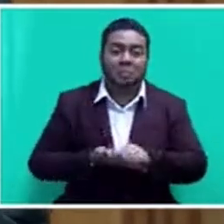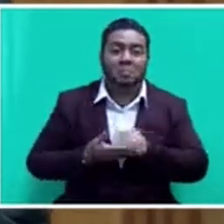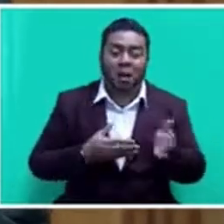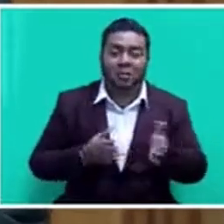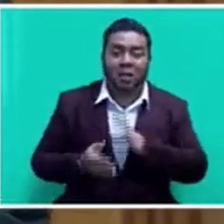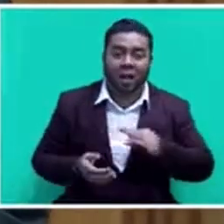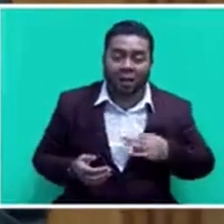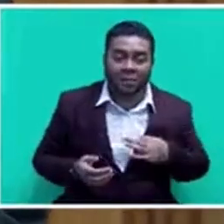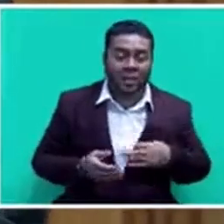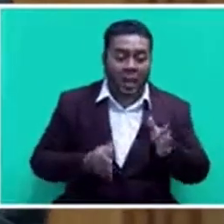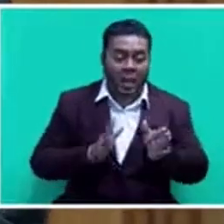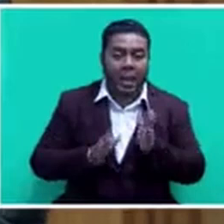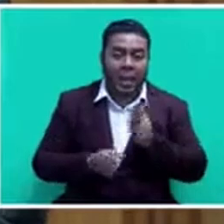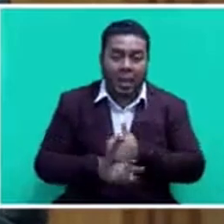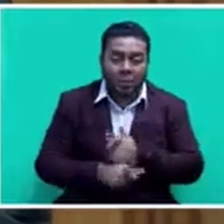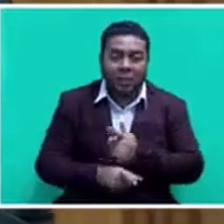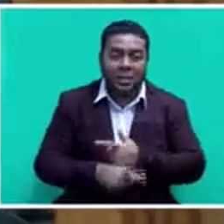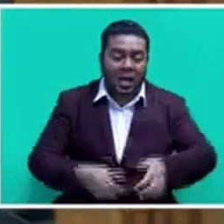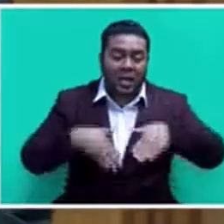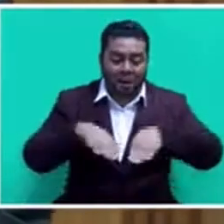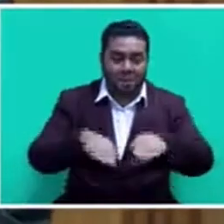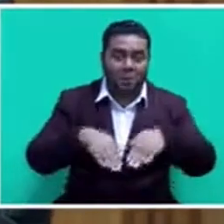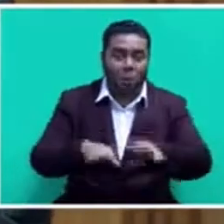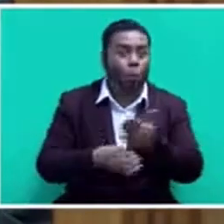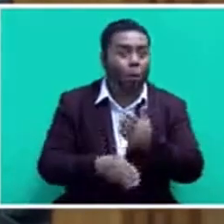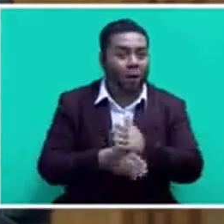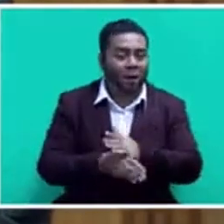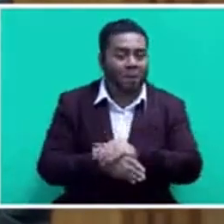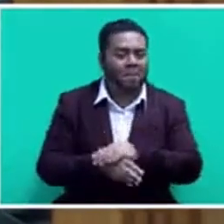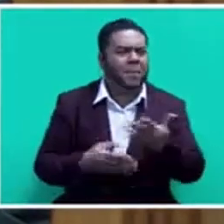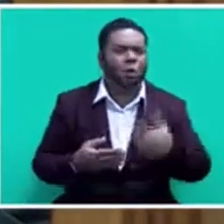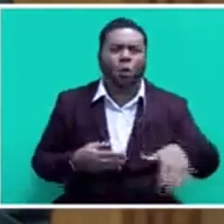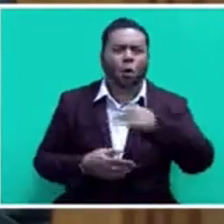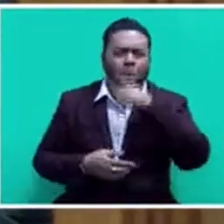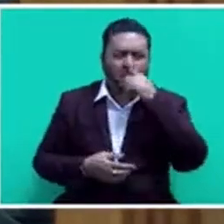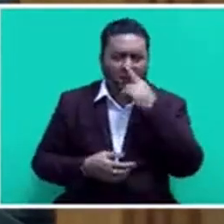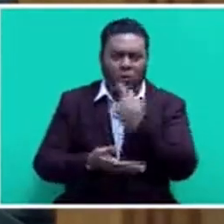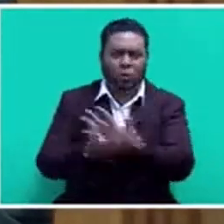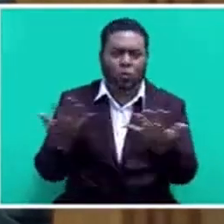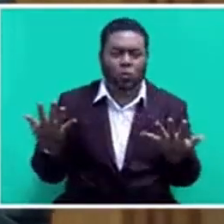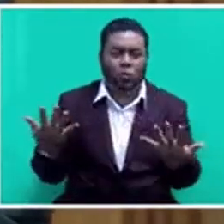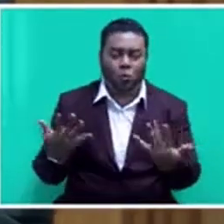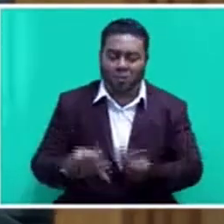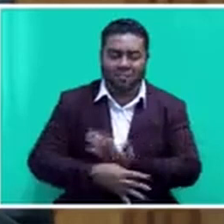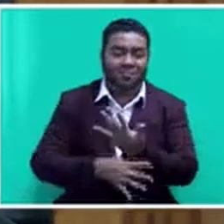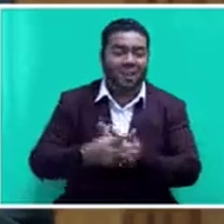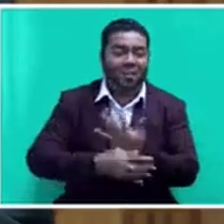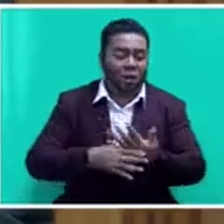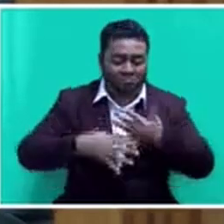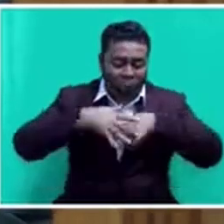laborers, garment industry workers, and to all Fijians who are at the grassroots level of our